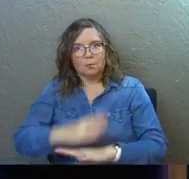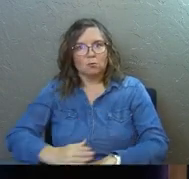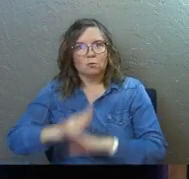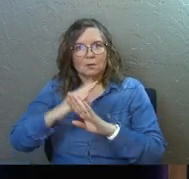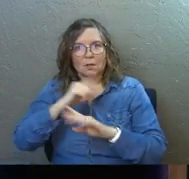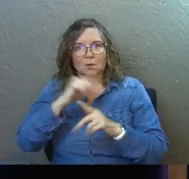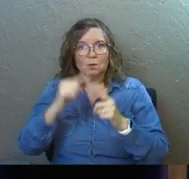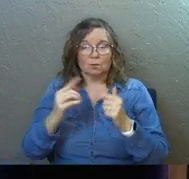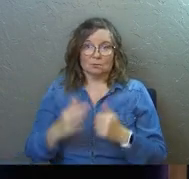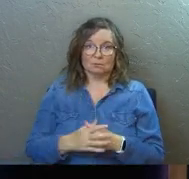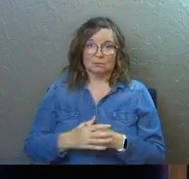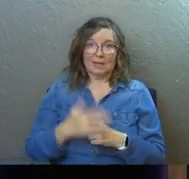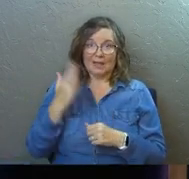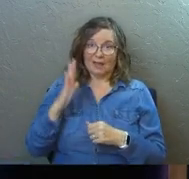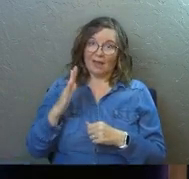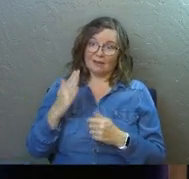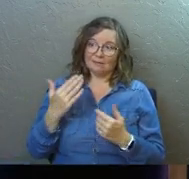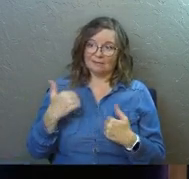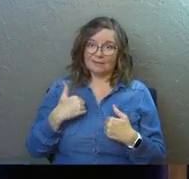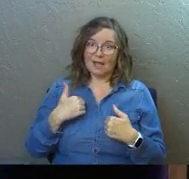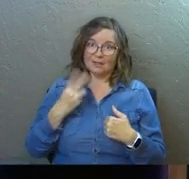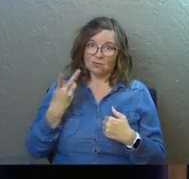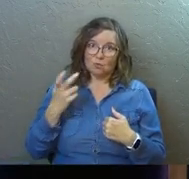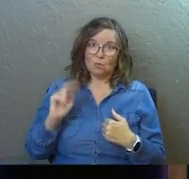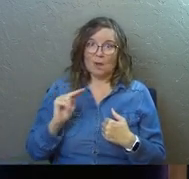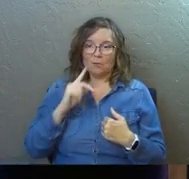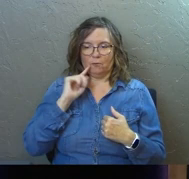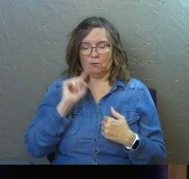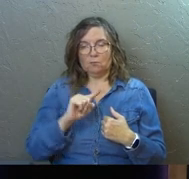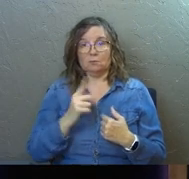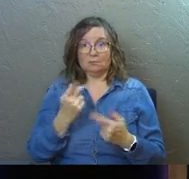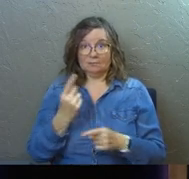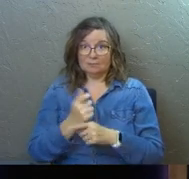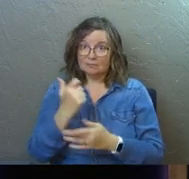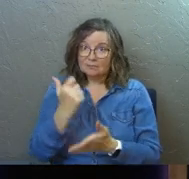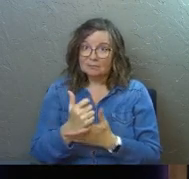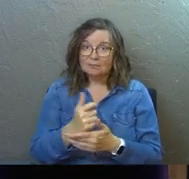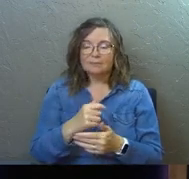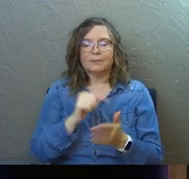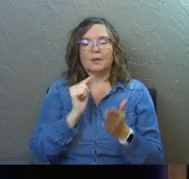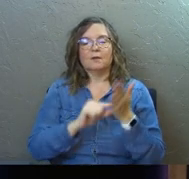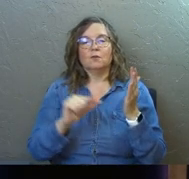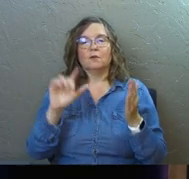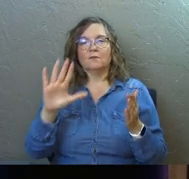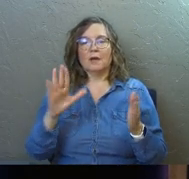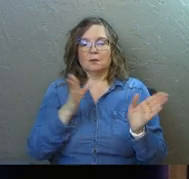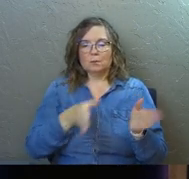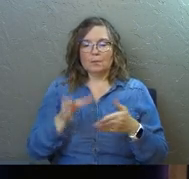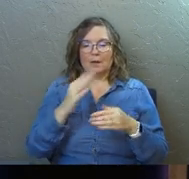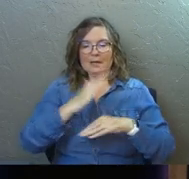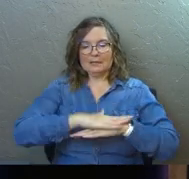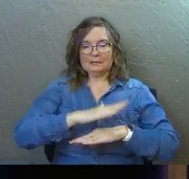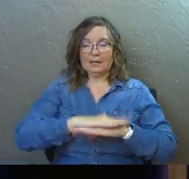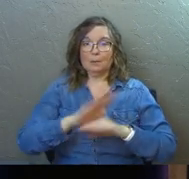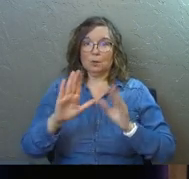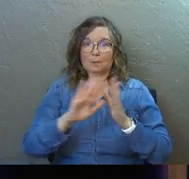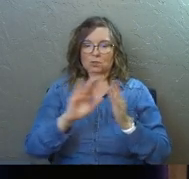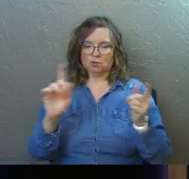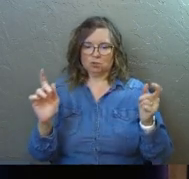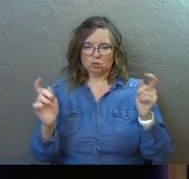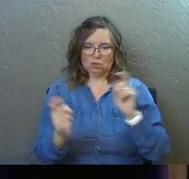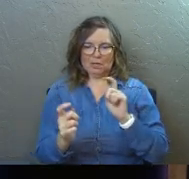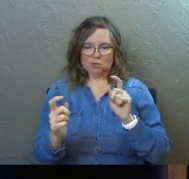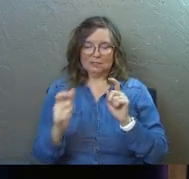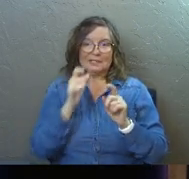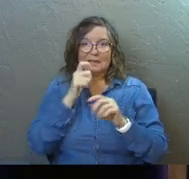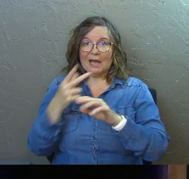is packing. Amen? God is packing. Then verse 5, you prepare a table. This is where the picture changes.